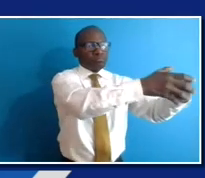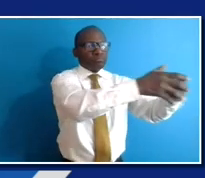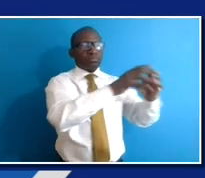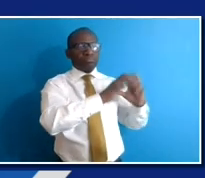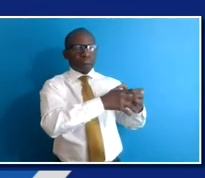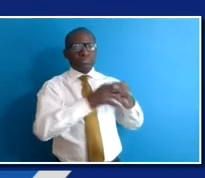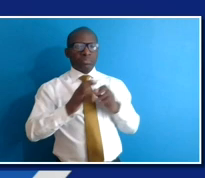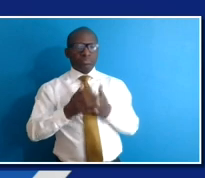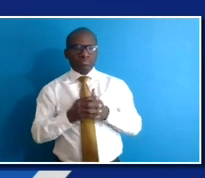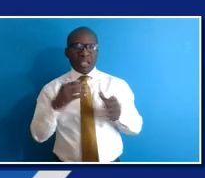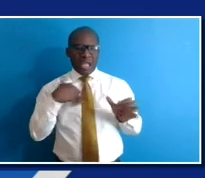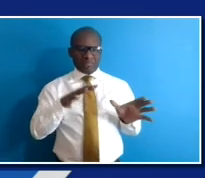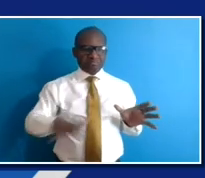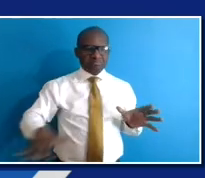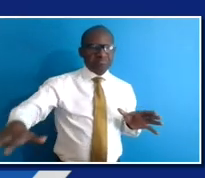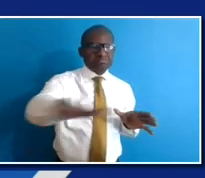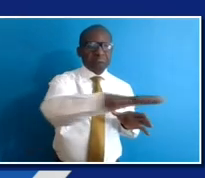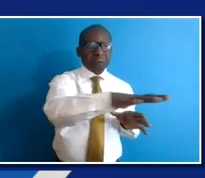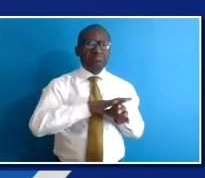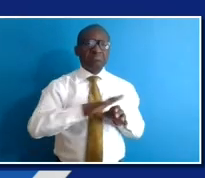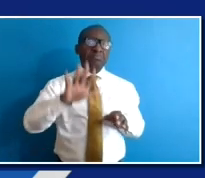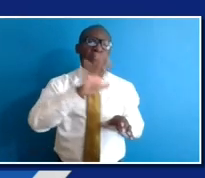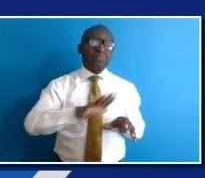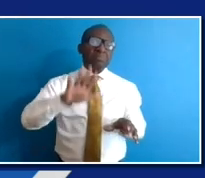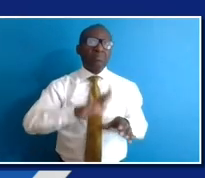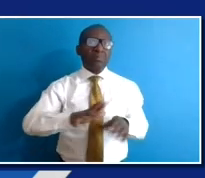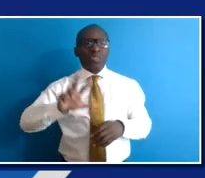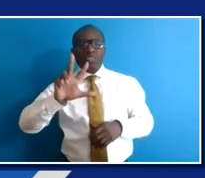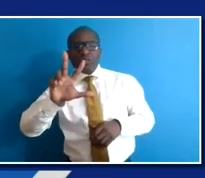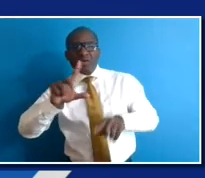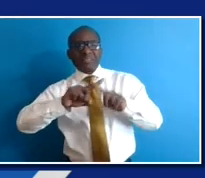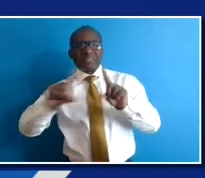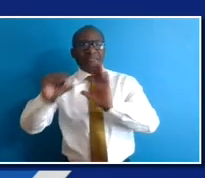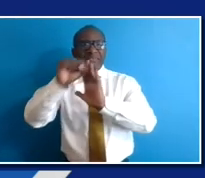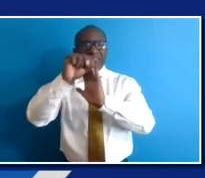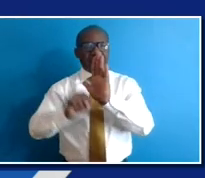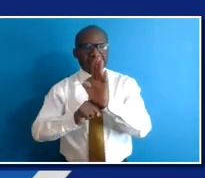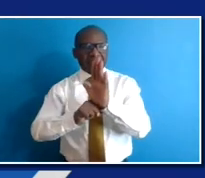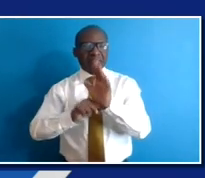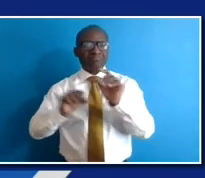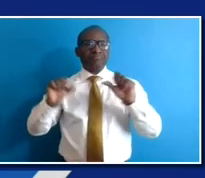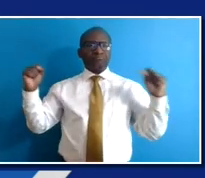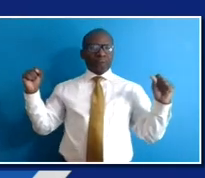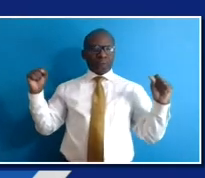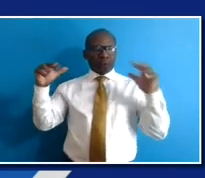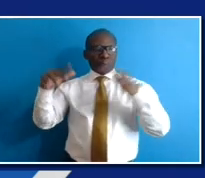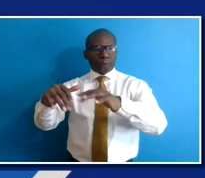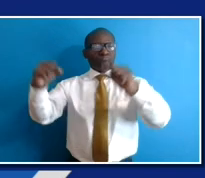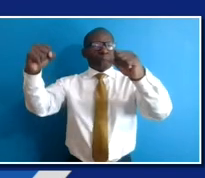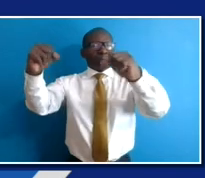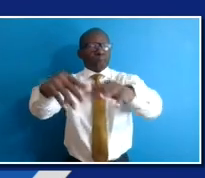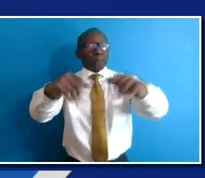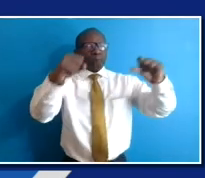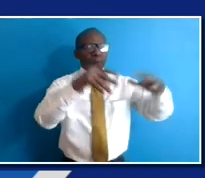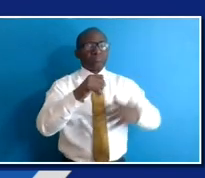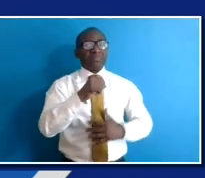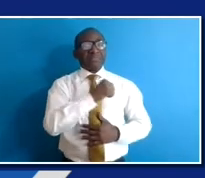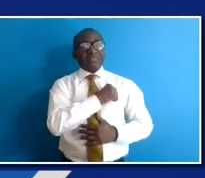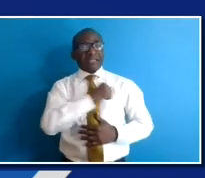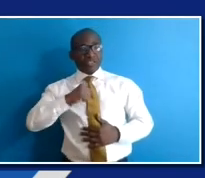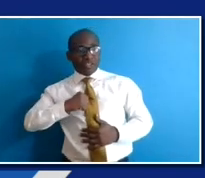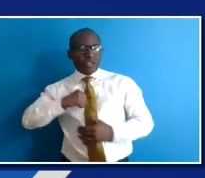for state assembly that I'm aware of, and there may be some other primaries that I'm not aware of. But you can vote early at certain